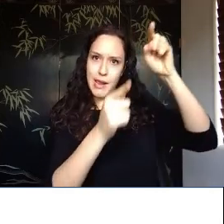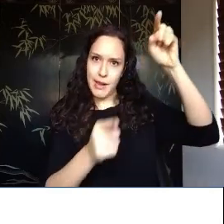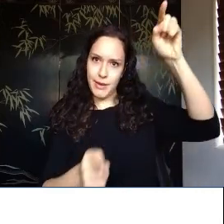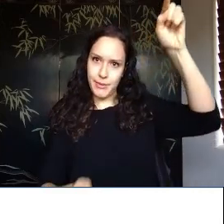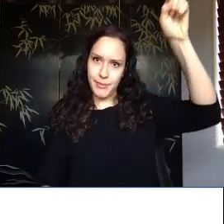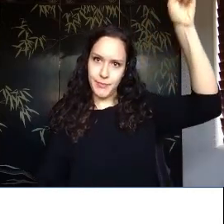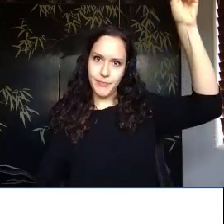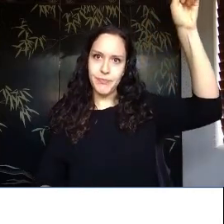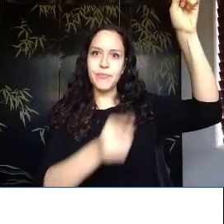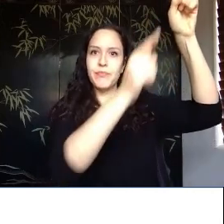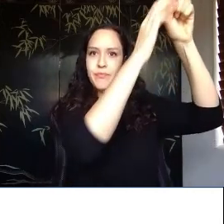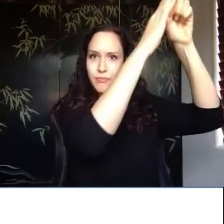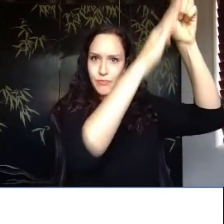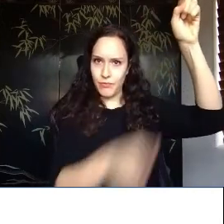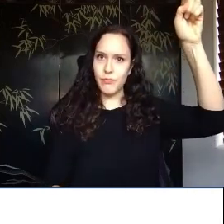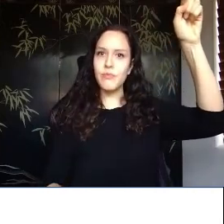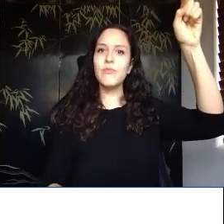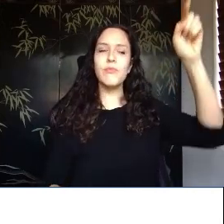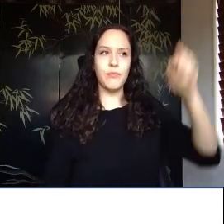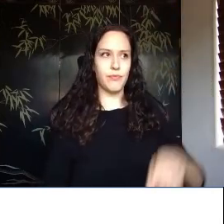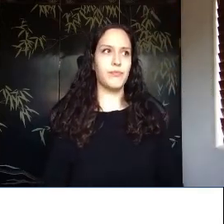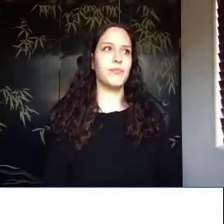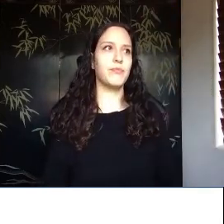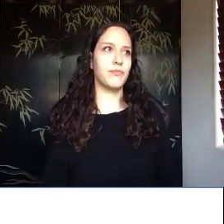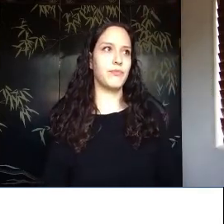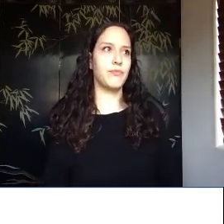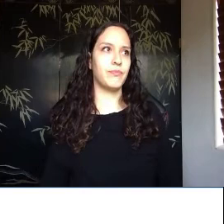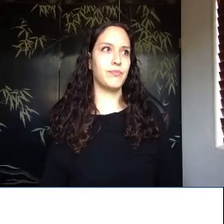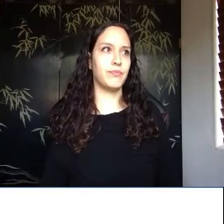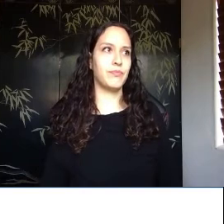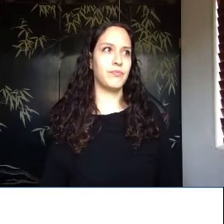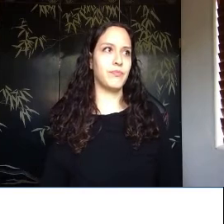Now it's going to make a pretty great line. Okay.